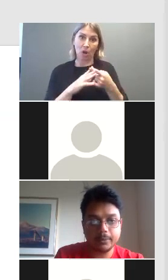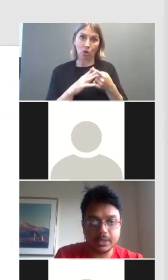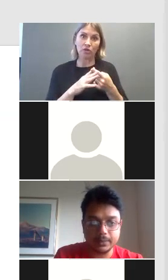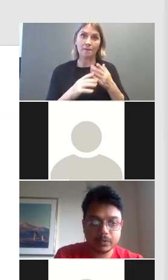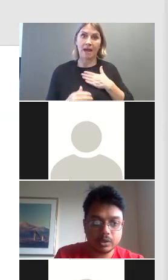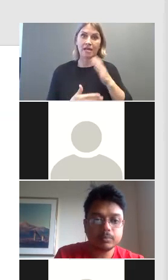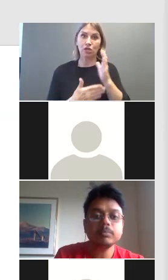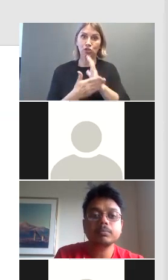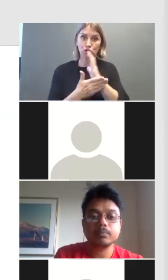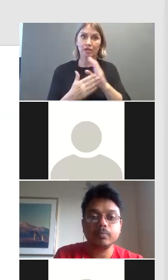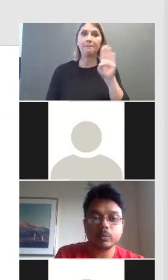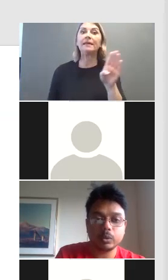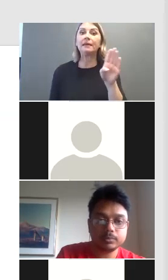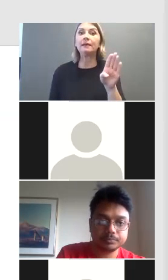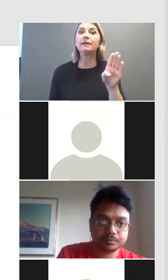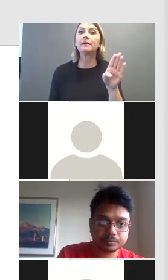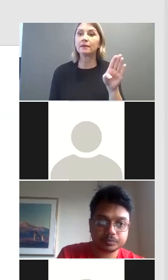search at B?